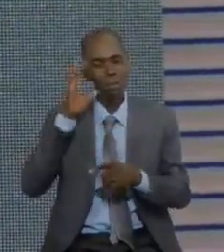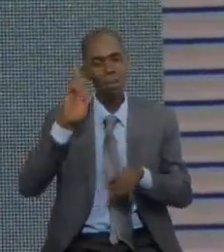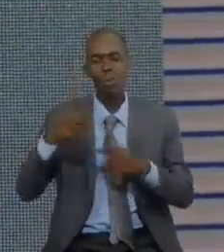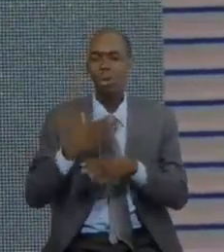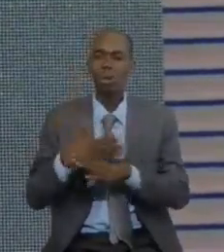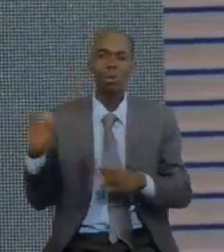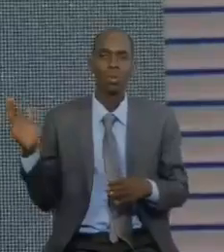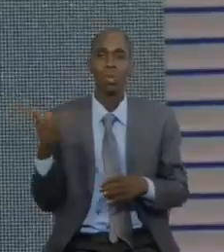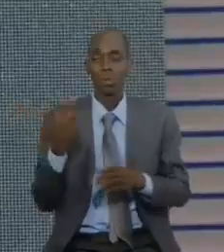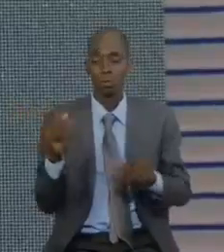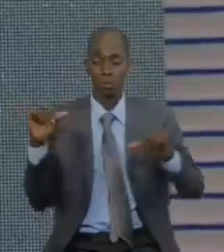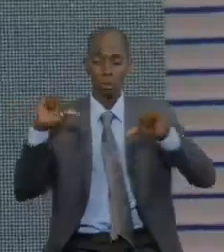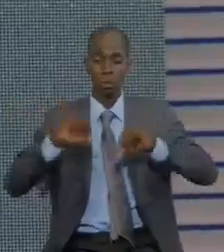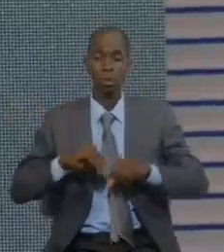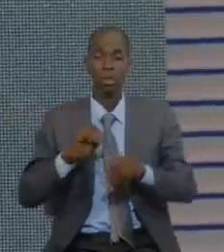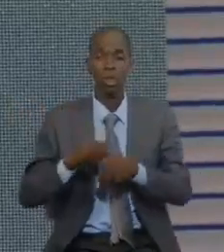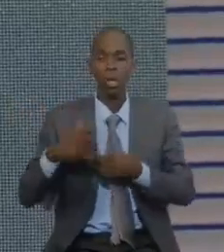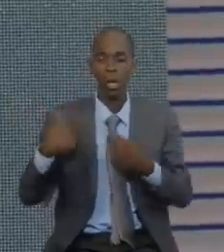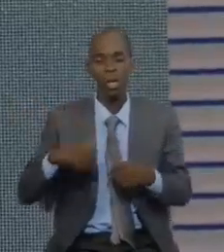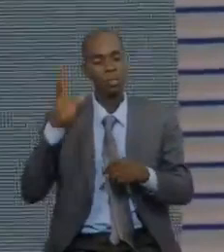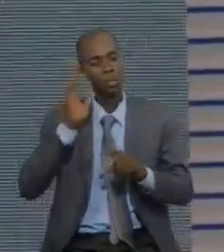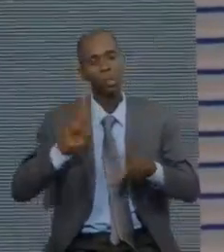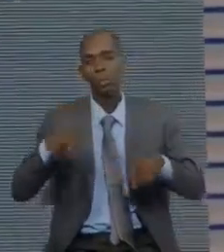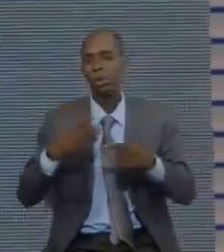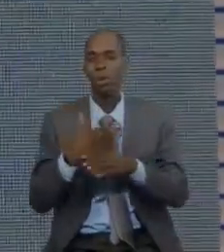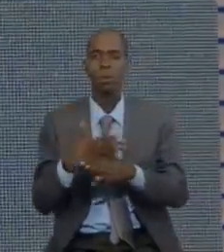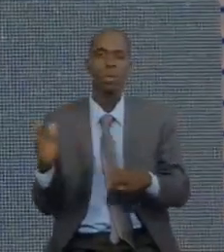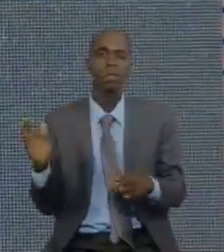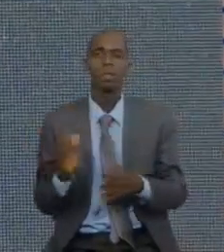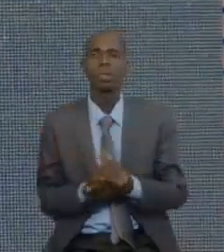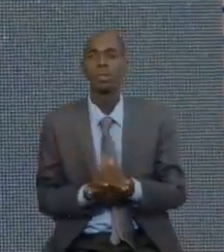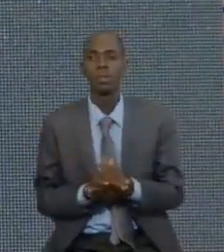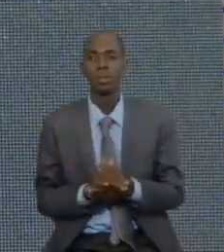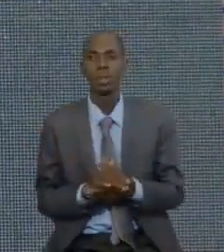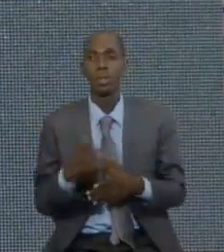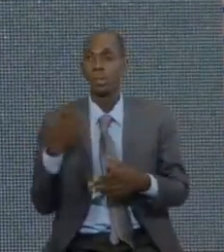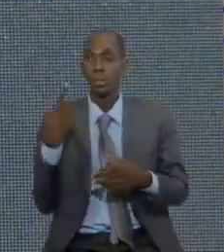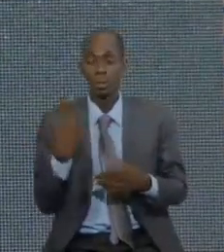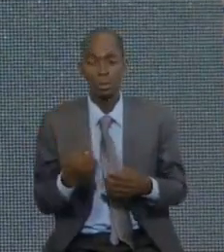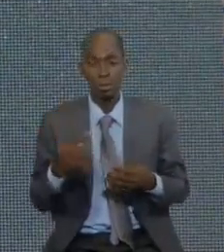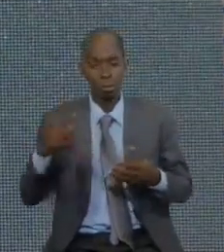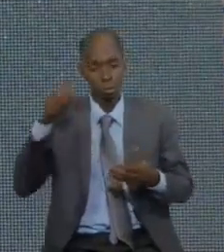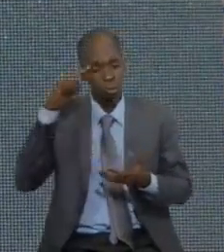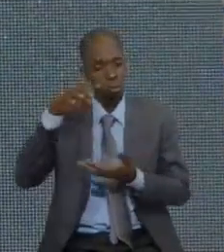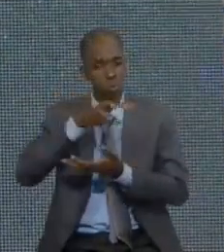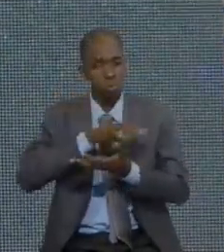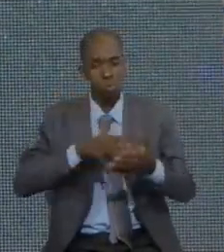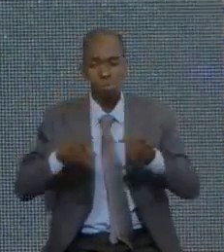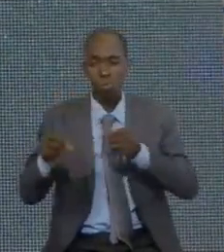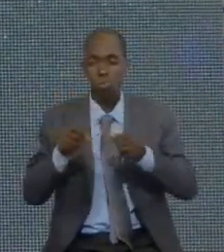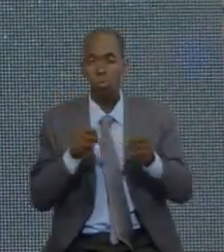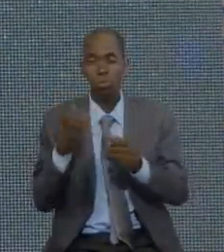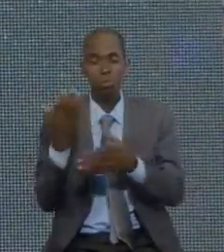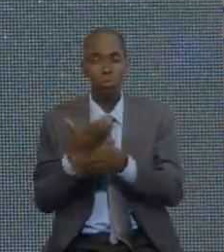The condemnation in your heart will go away. The conflict in your heart will vanish away.